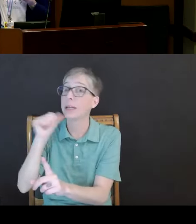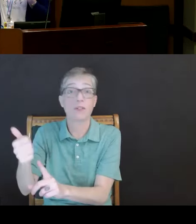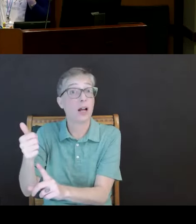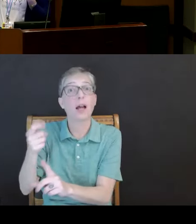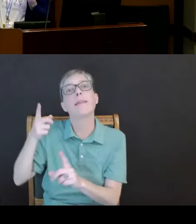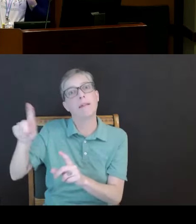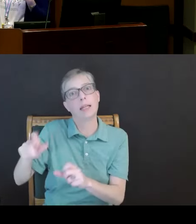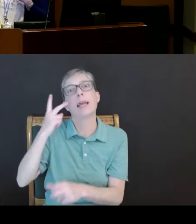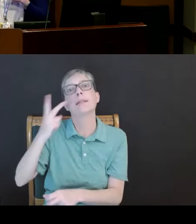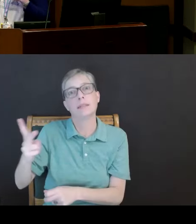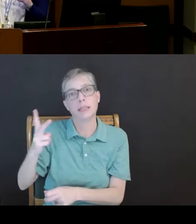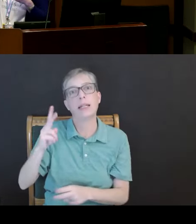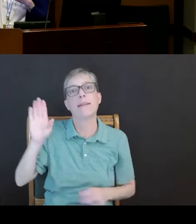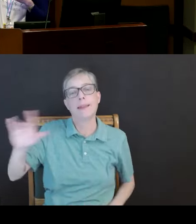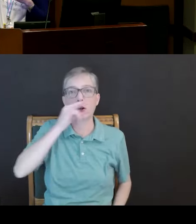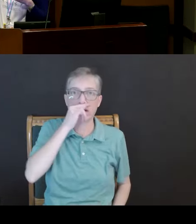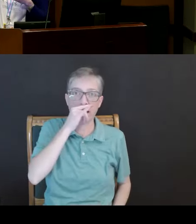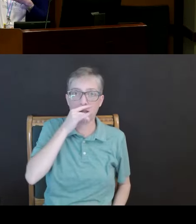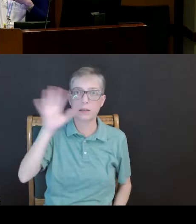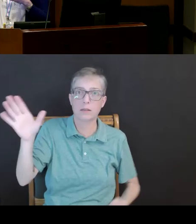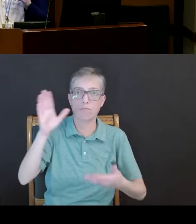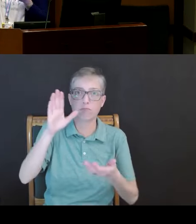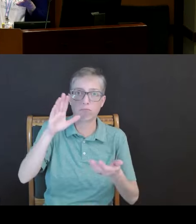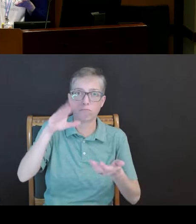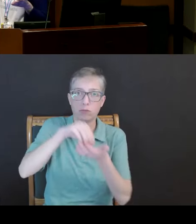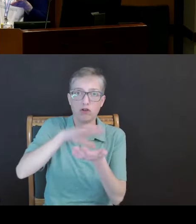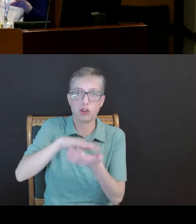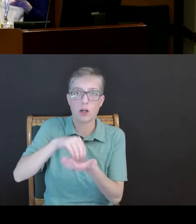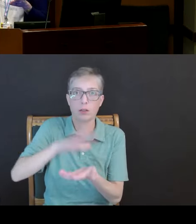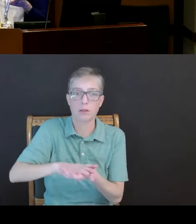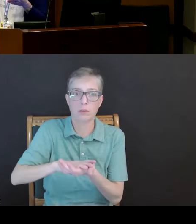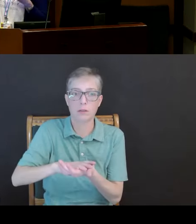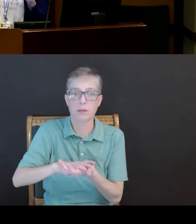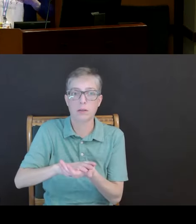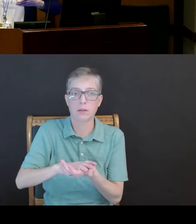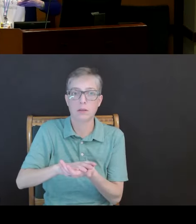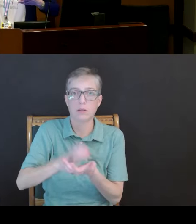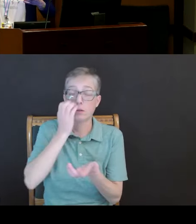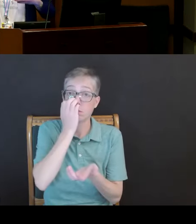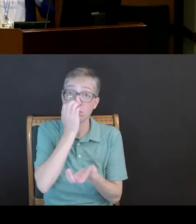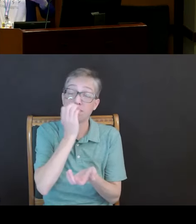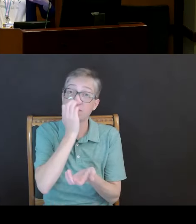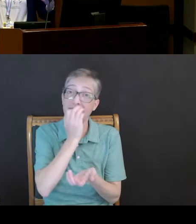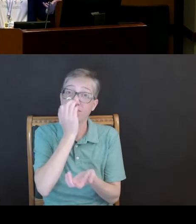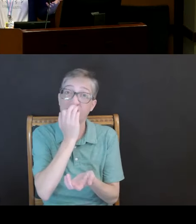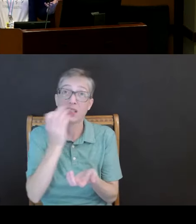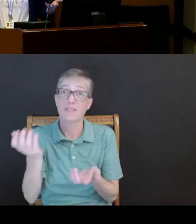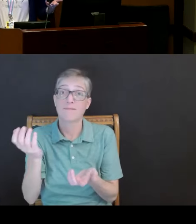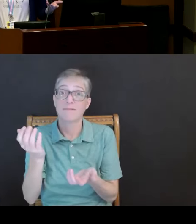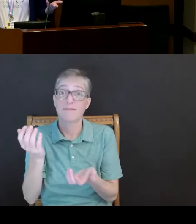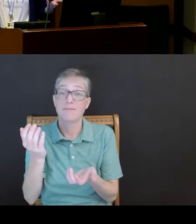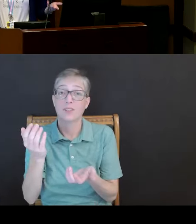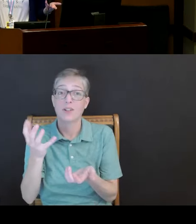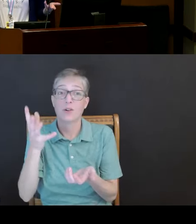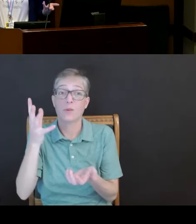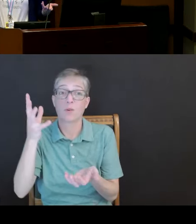chart until I think age 12, 13, it goes over to not having access. But that's assuming parents aren't forcing their kids to